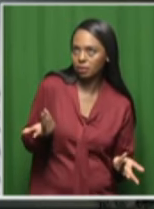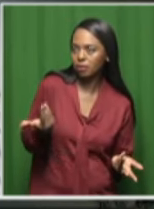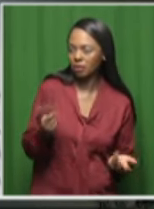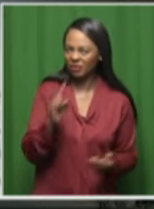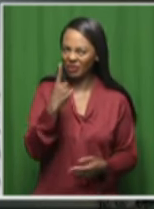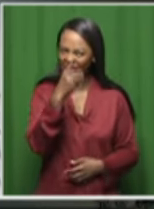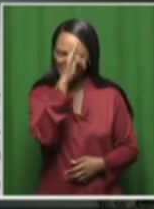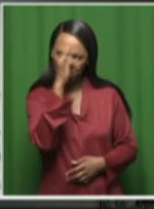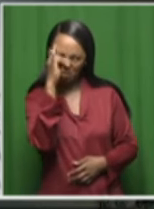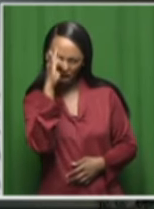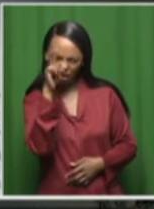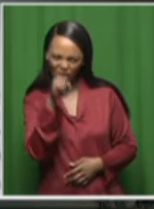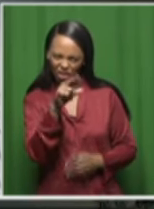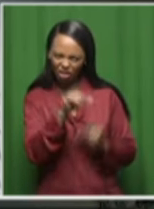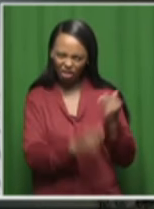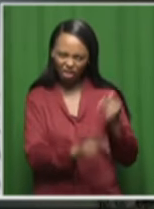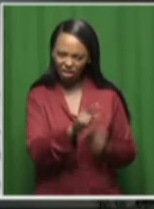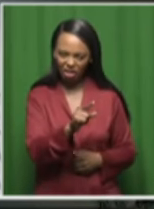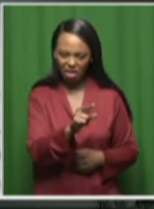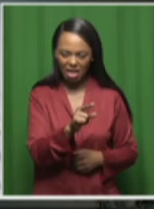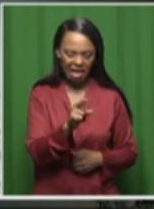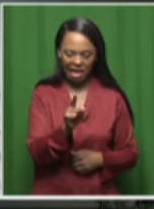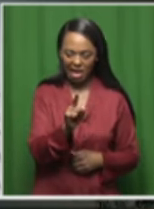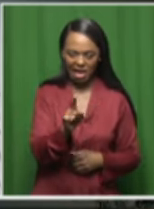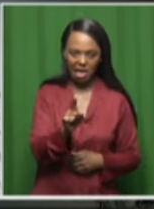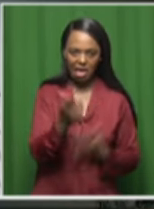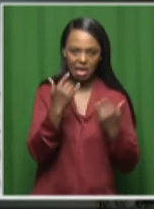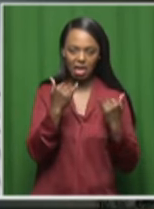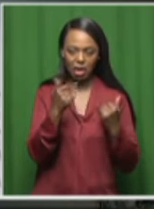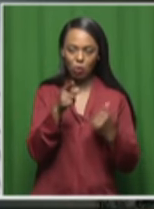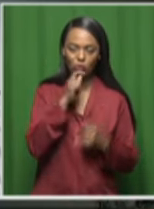of March is a very ambitious target.